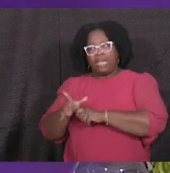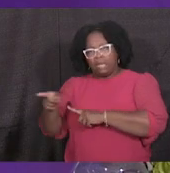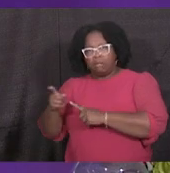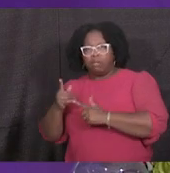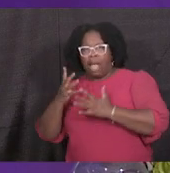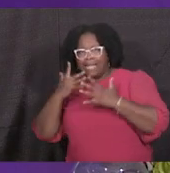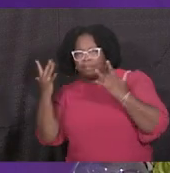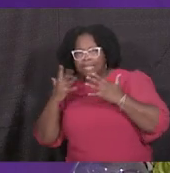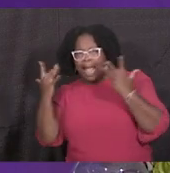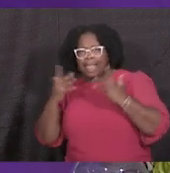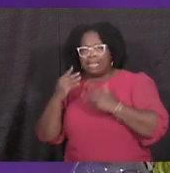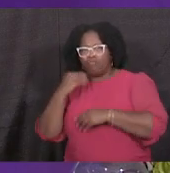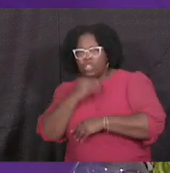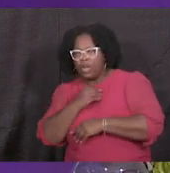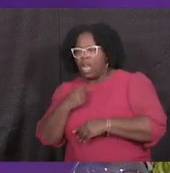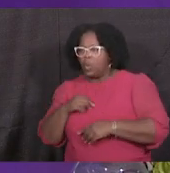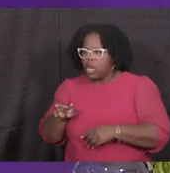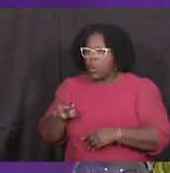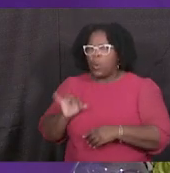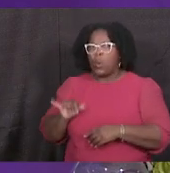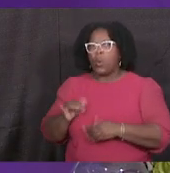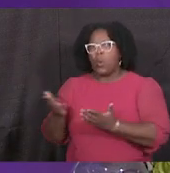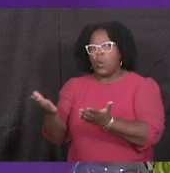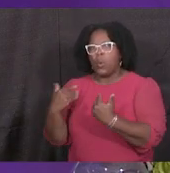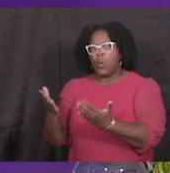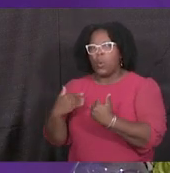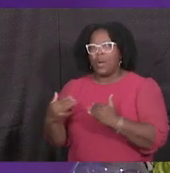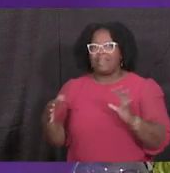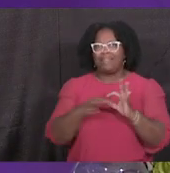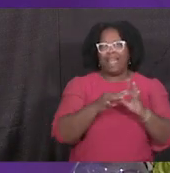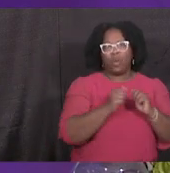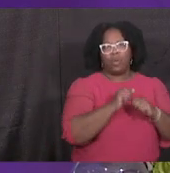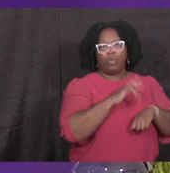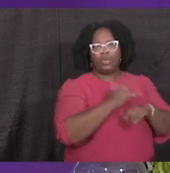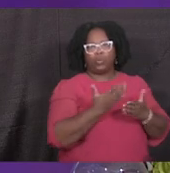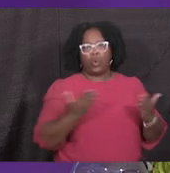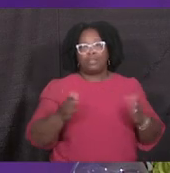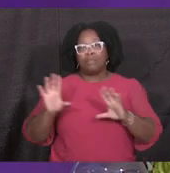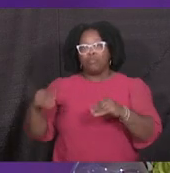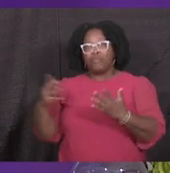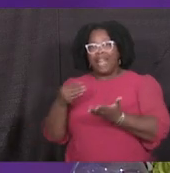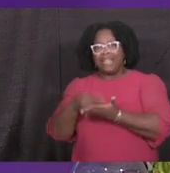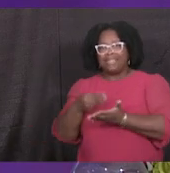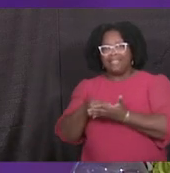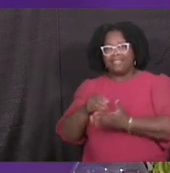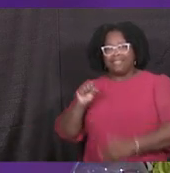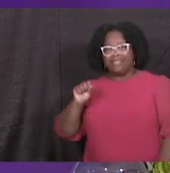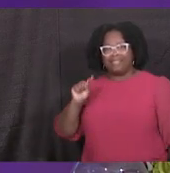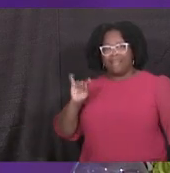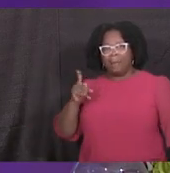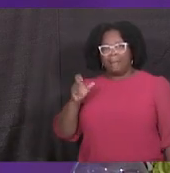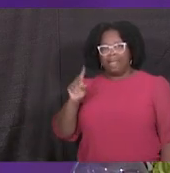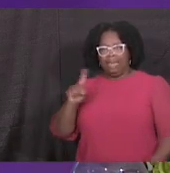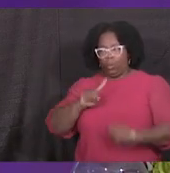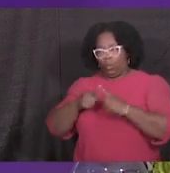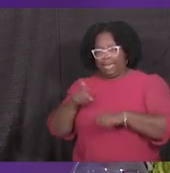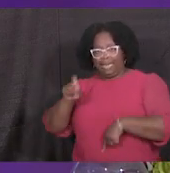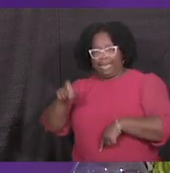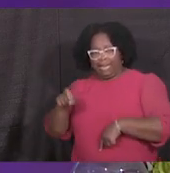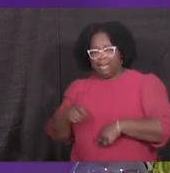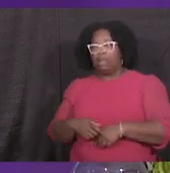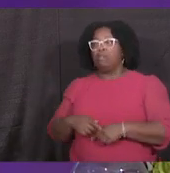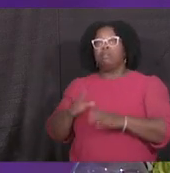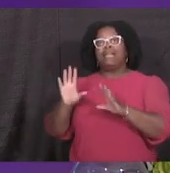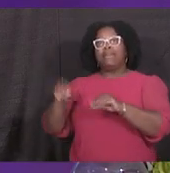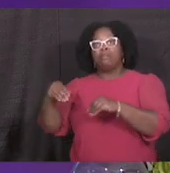helped support them. We connected them to resources in the area, provided stipends when needed just to keep them going. We gave and funded